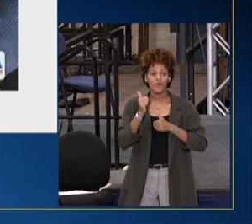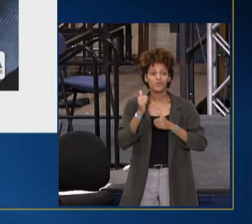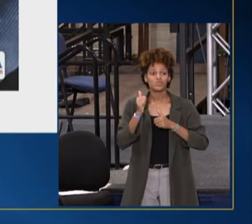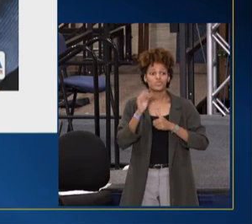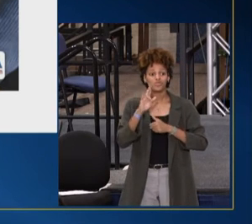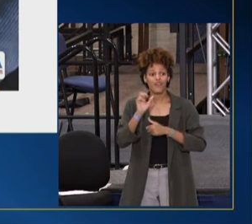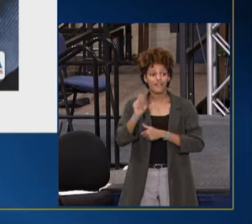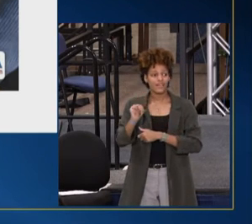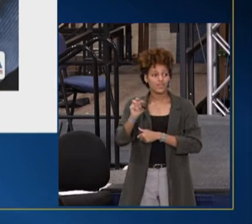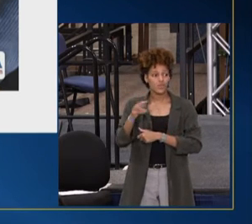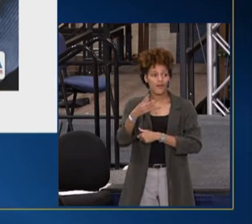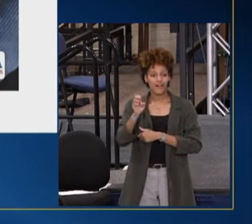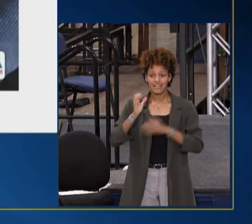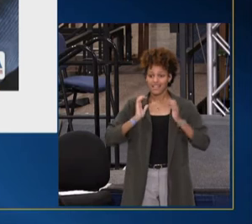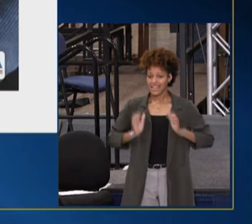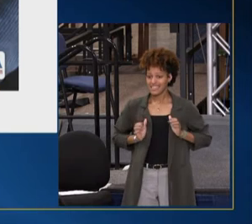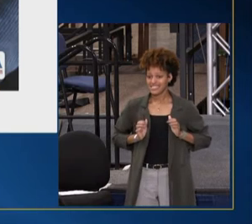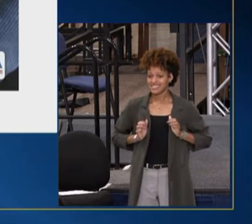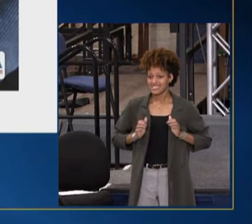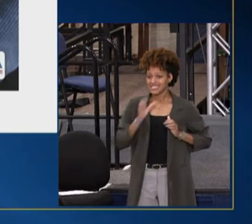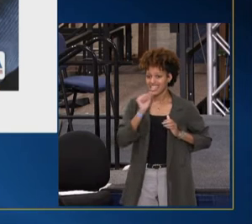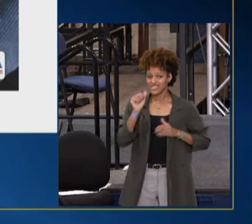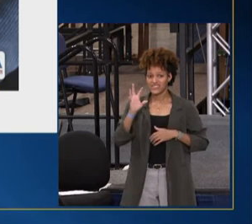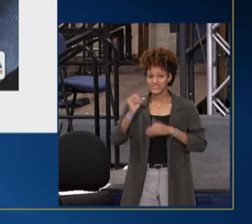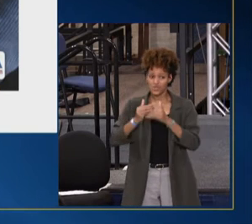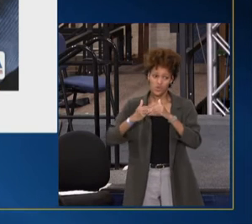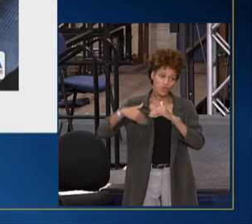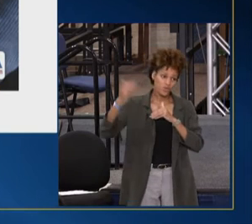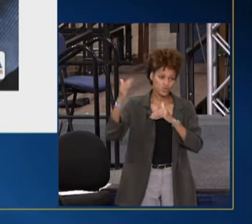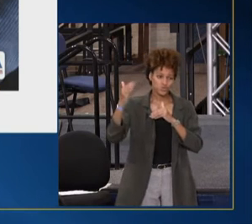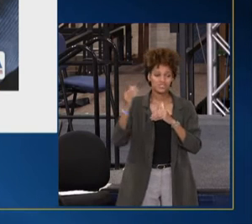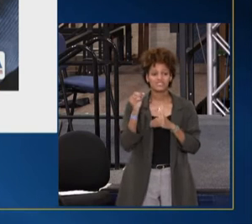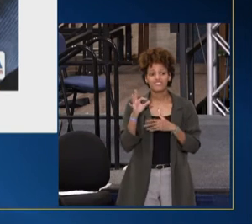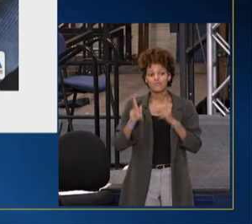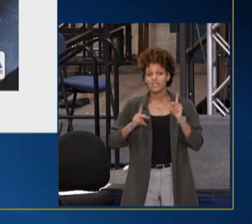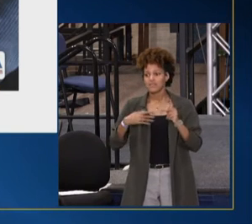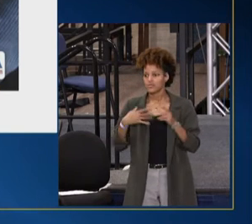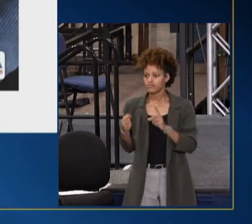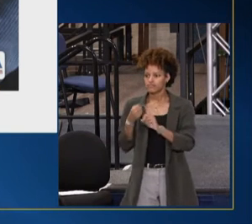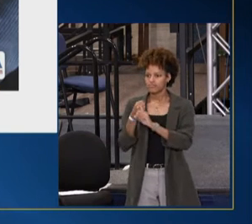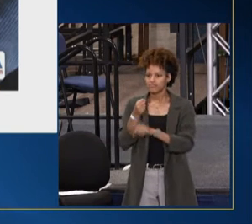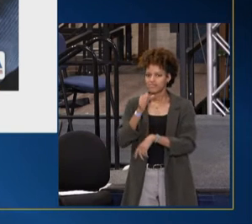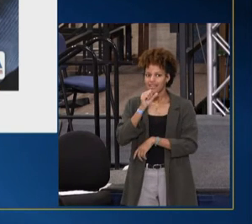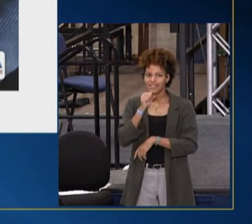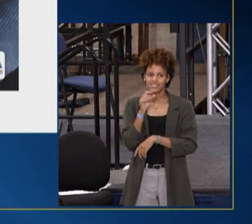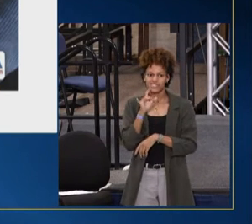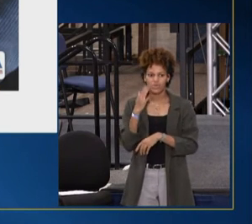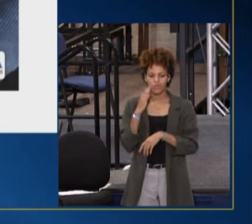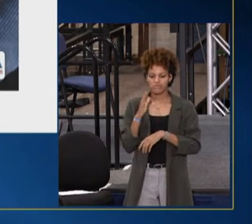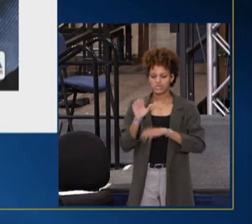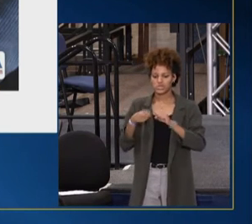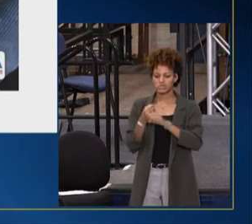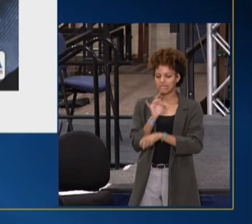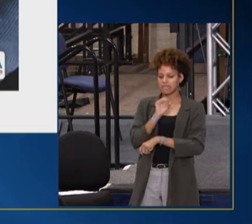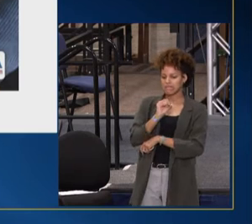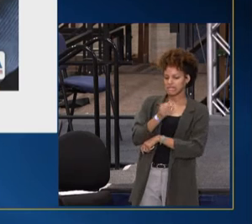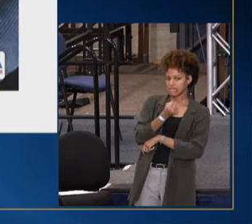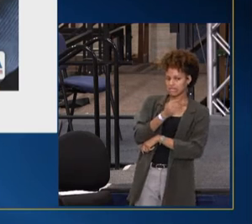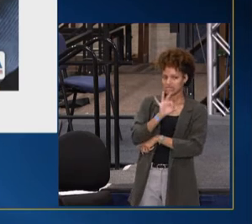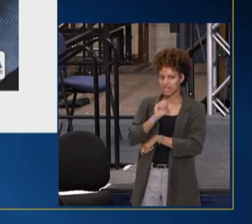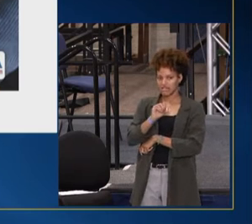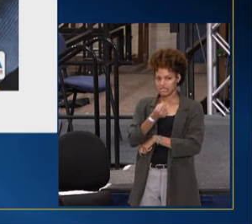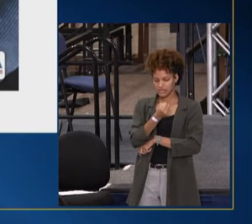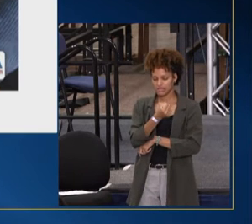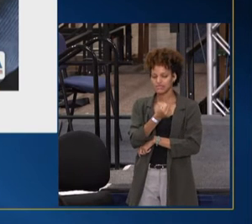50. And if you, for people who came of age in the 80s and early 90s, you